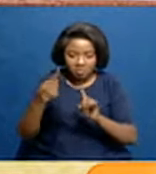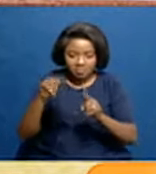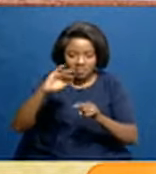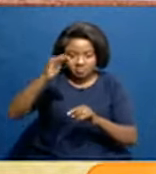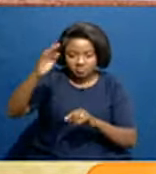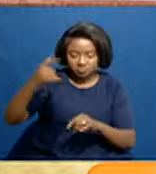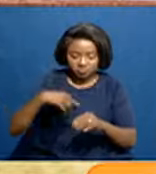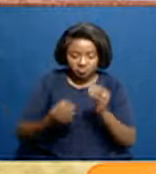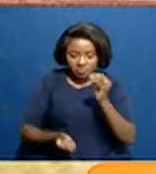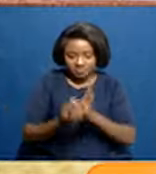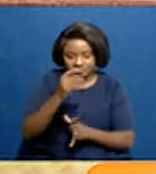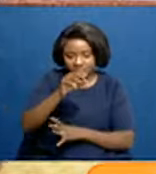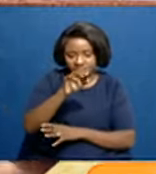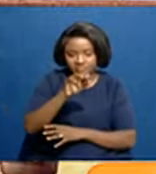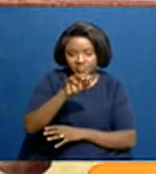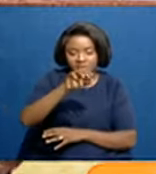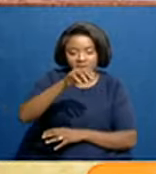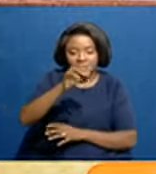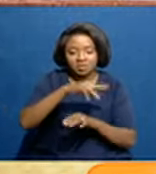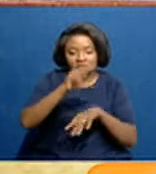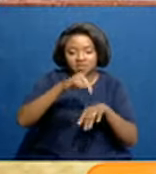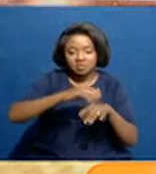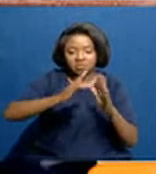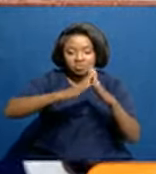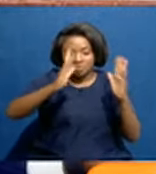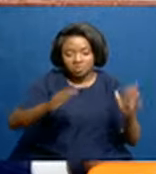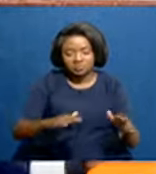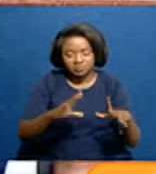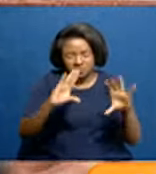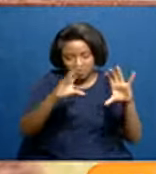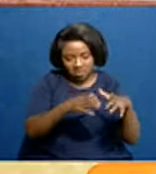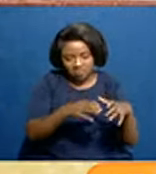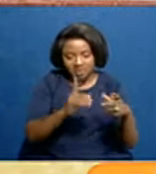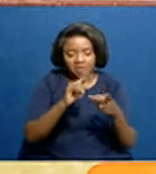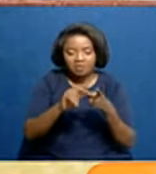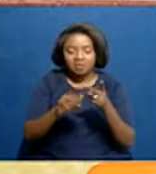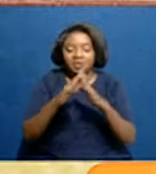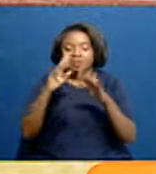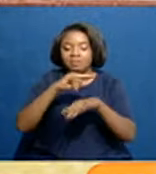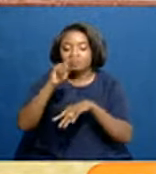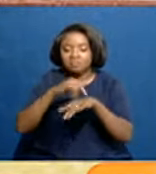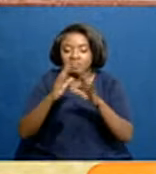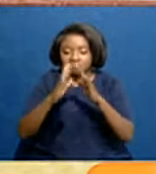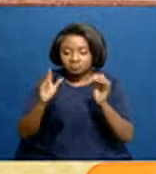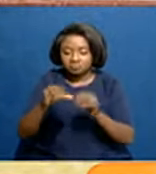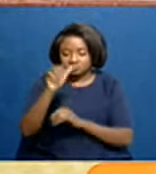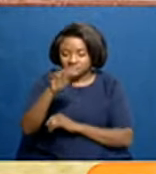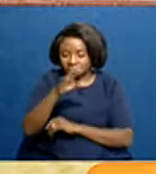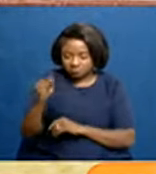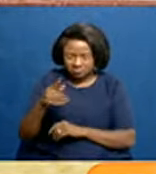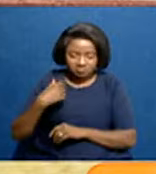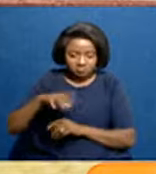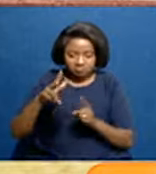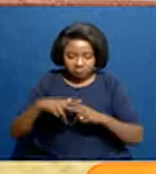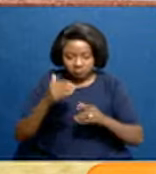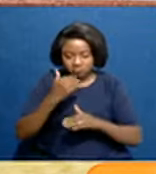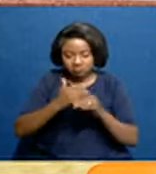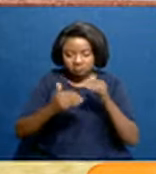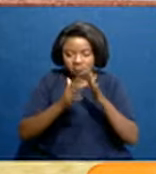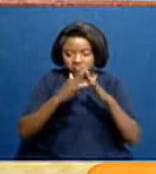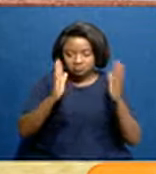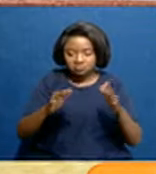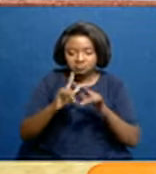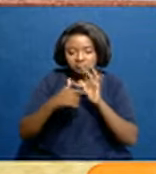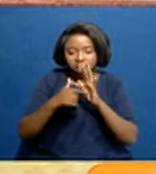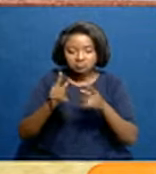Housing Corporation. We set up the National Housing Act, and we started building homes. We did site and service.